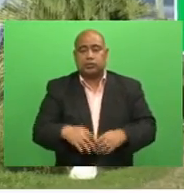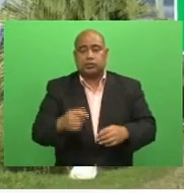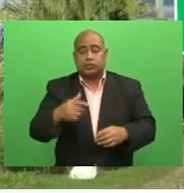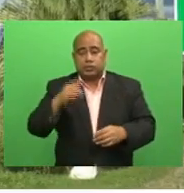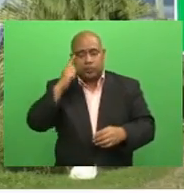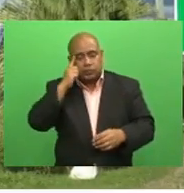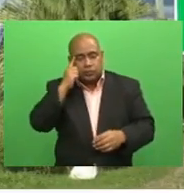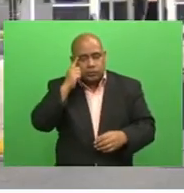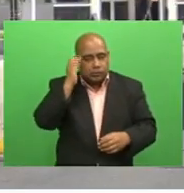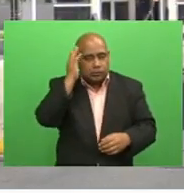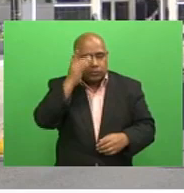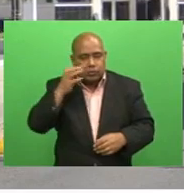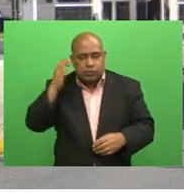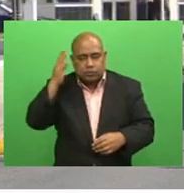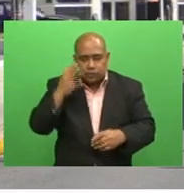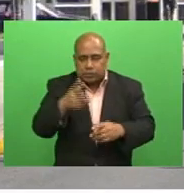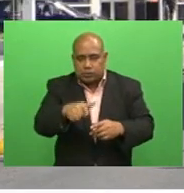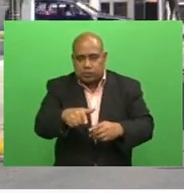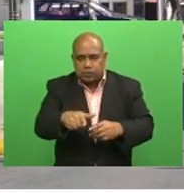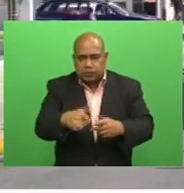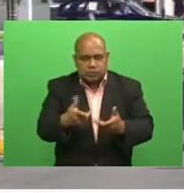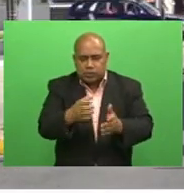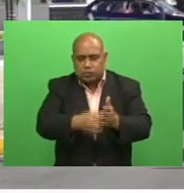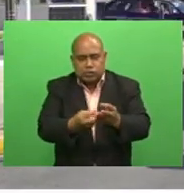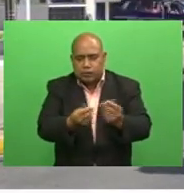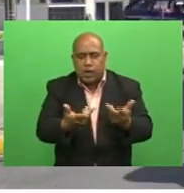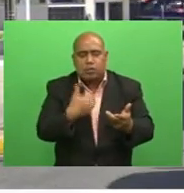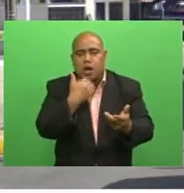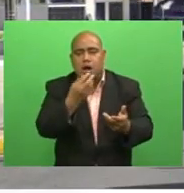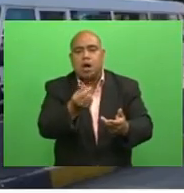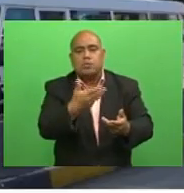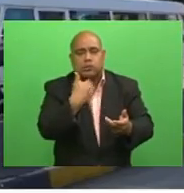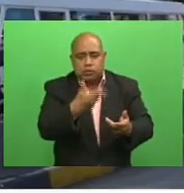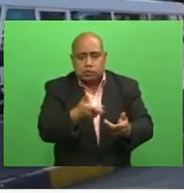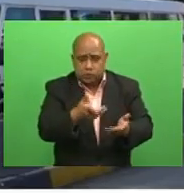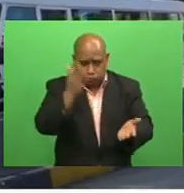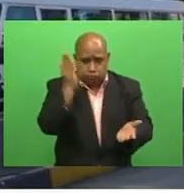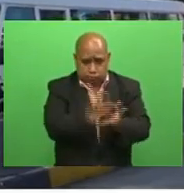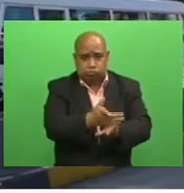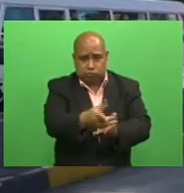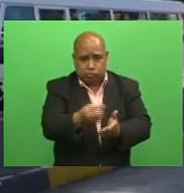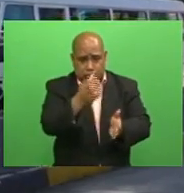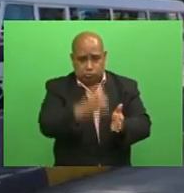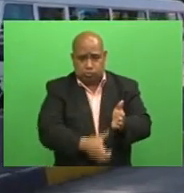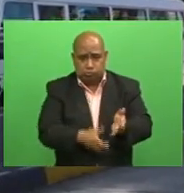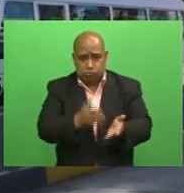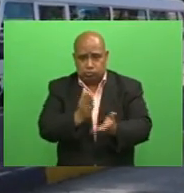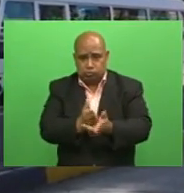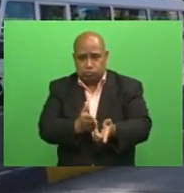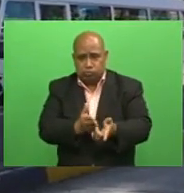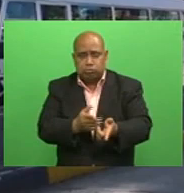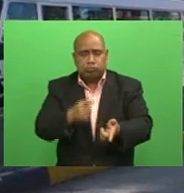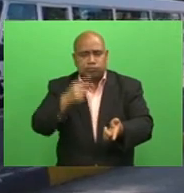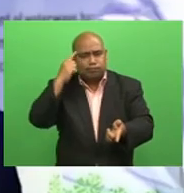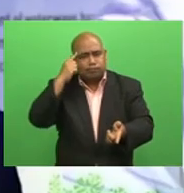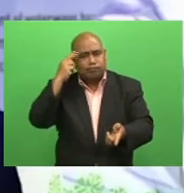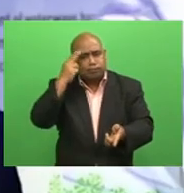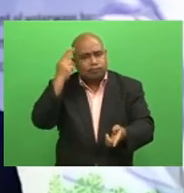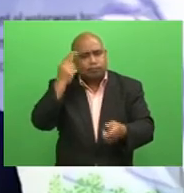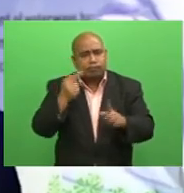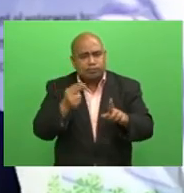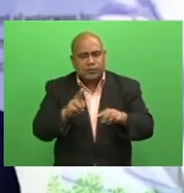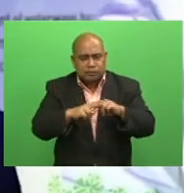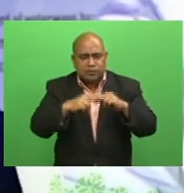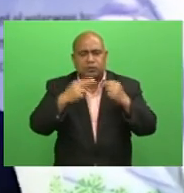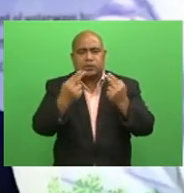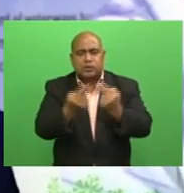dollars. The true cost would be measured in the shattered dreams of hardworking families forced to watch